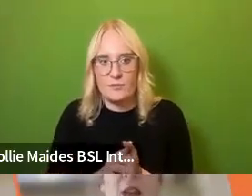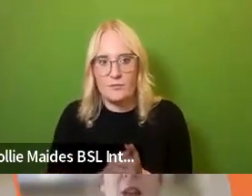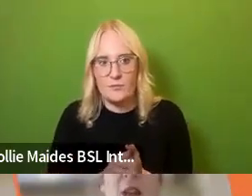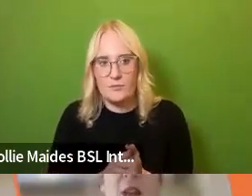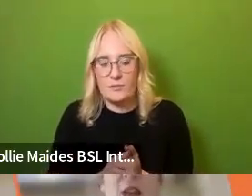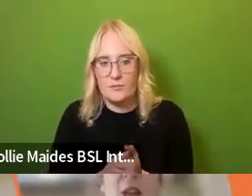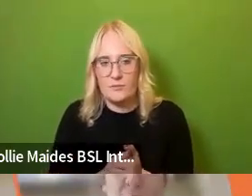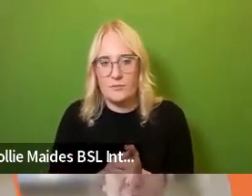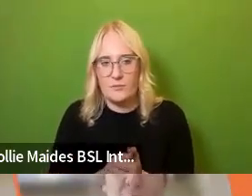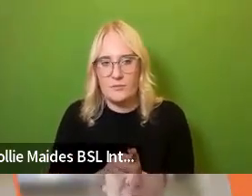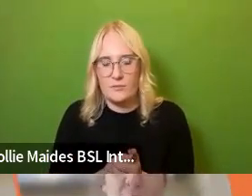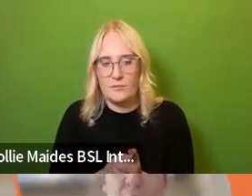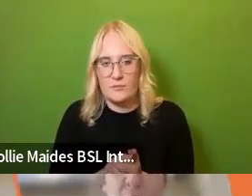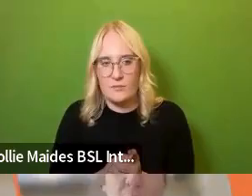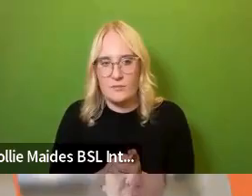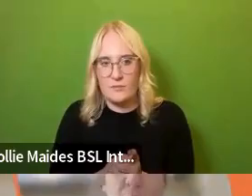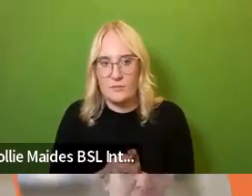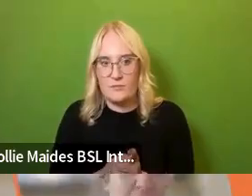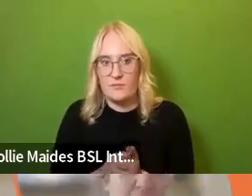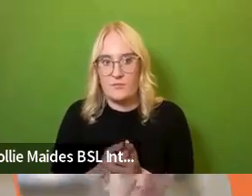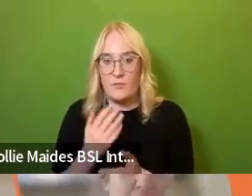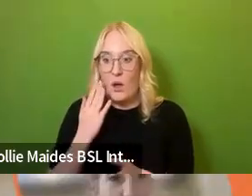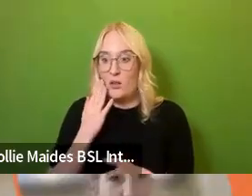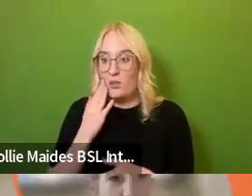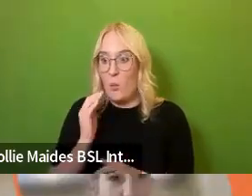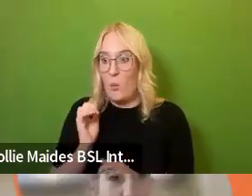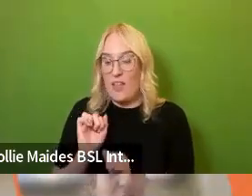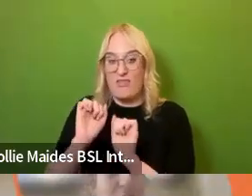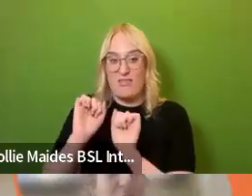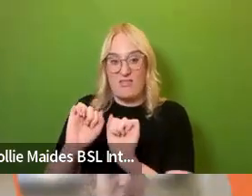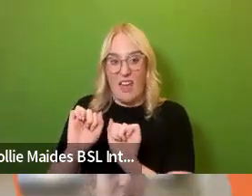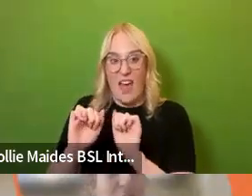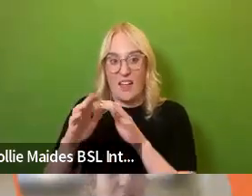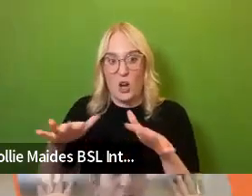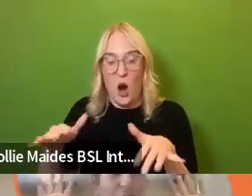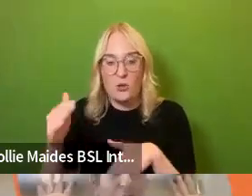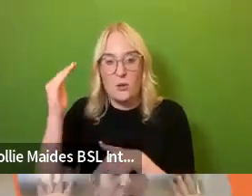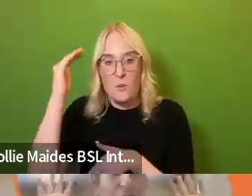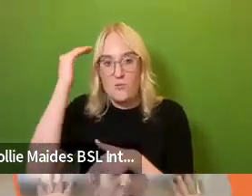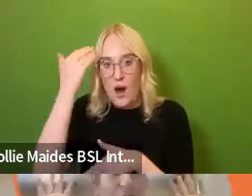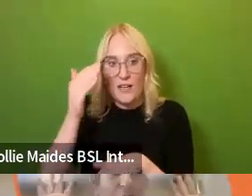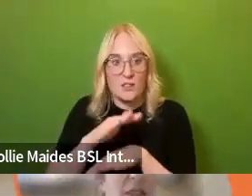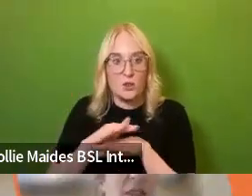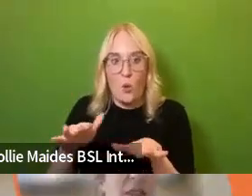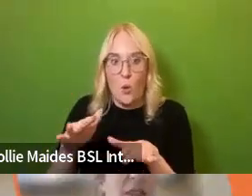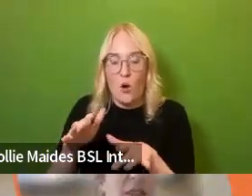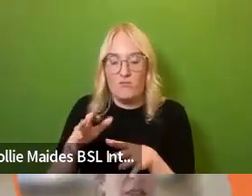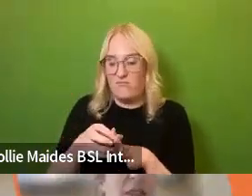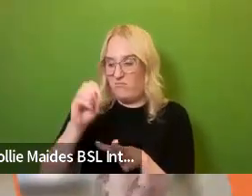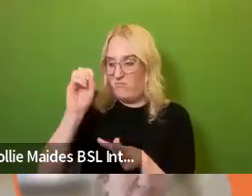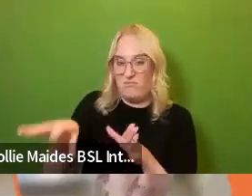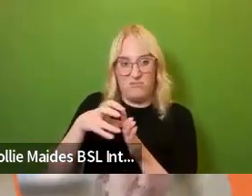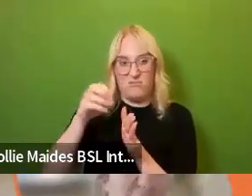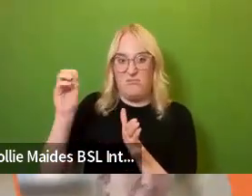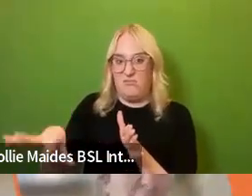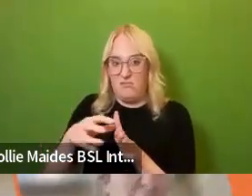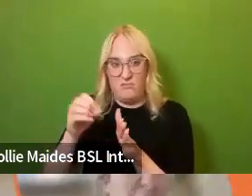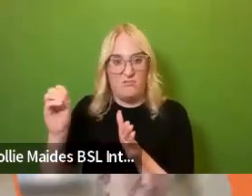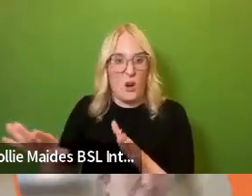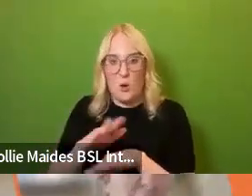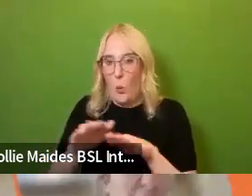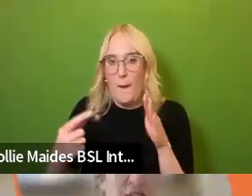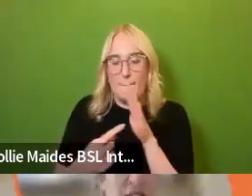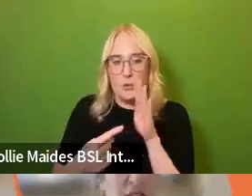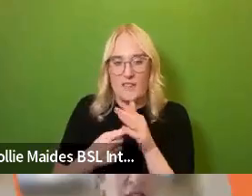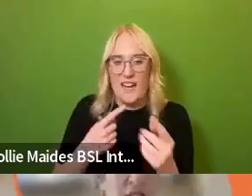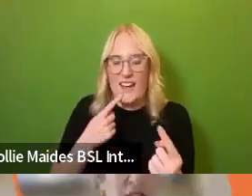So when that filtering doesn't work properly, so think about all those things, the chair, the fan, and that's really small, isn't it? I've